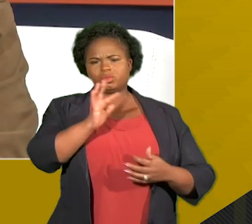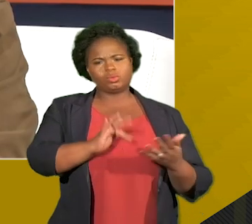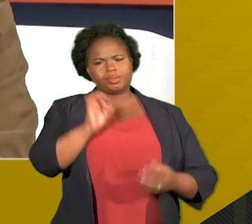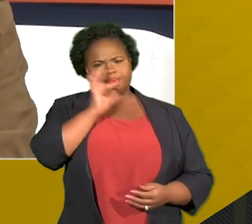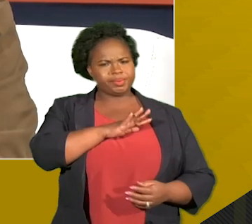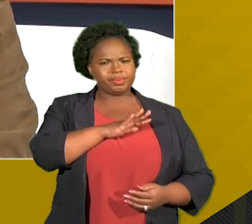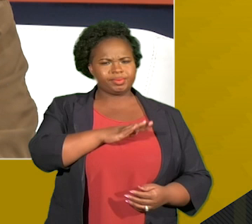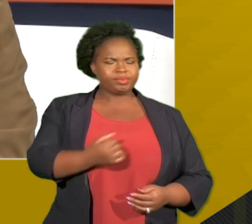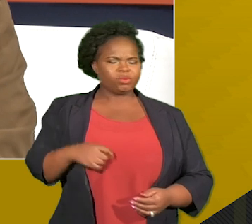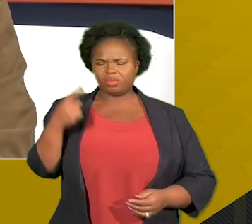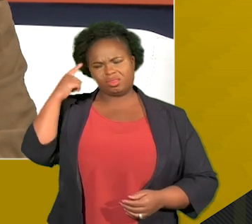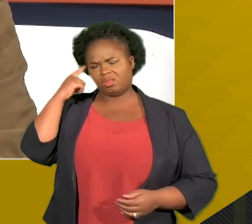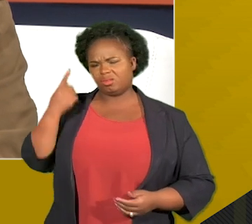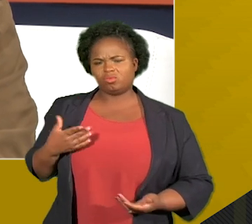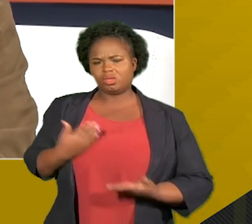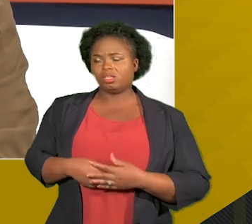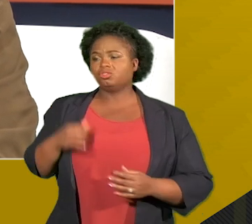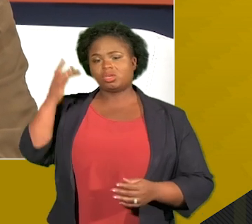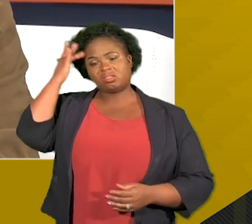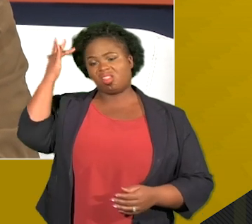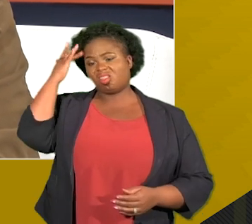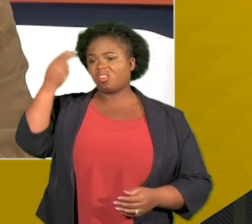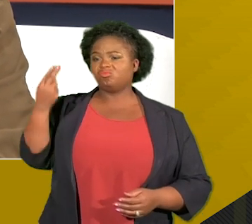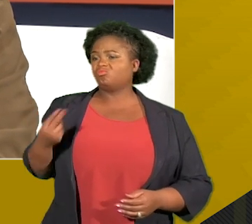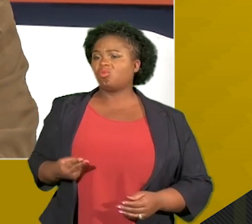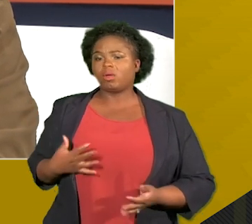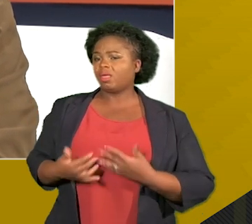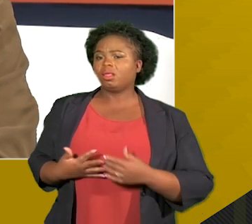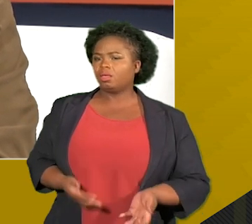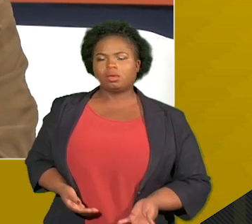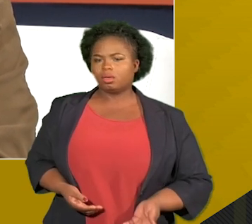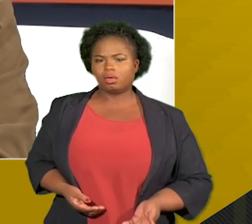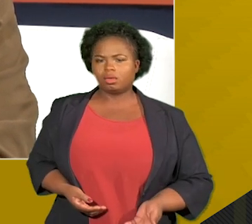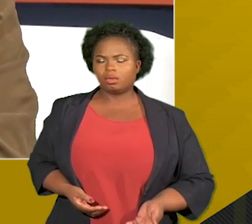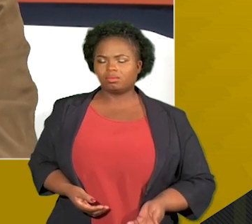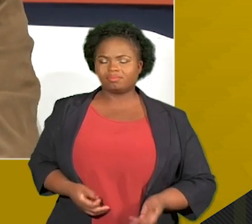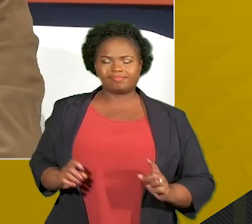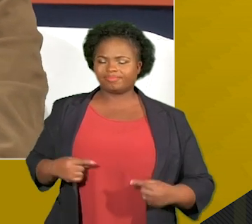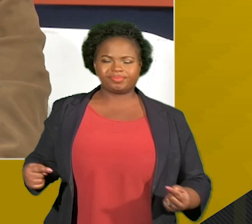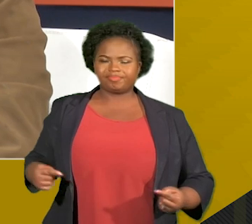I don't believe that you can just draw something. We are born uncolelo